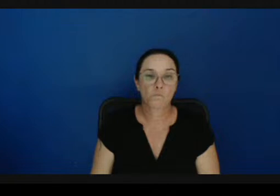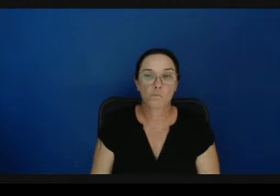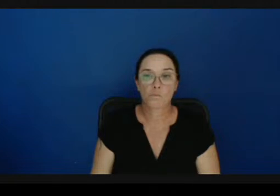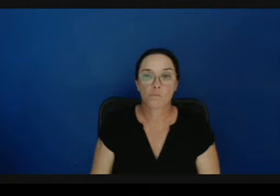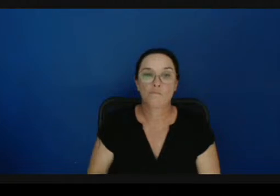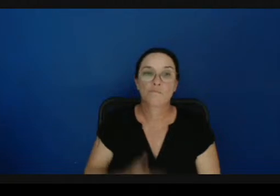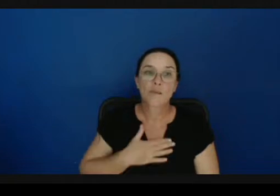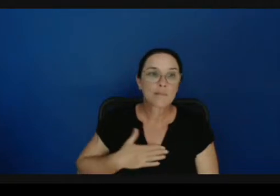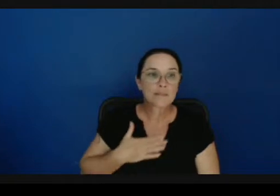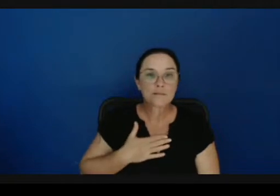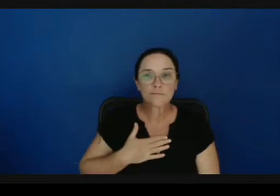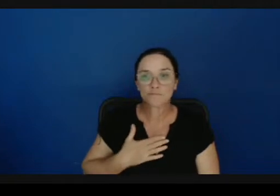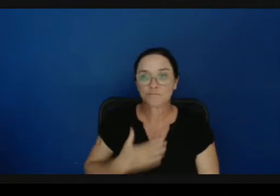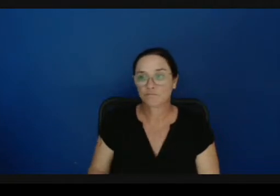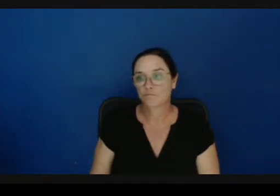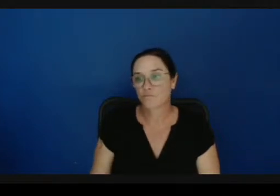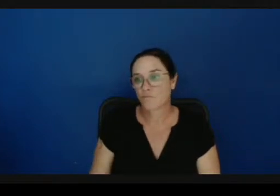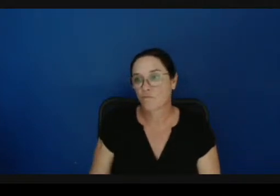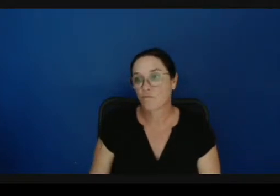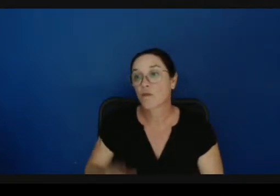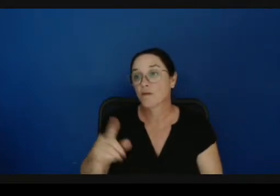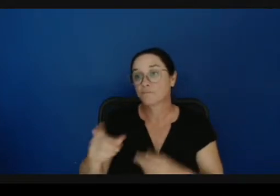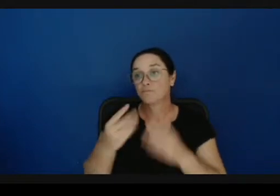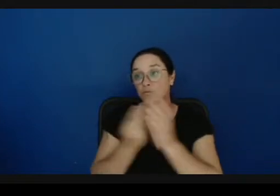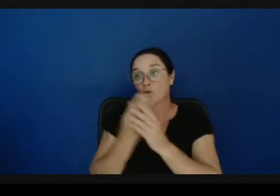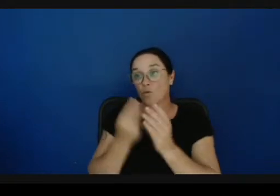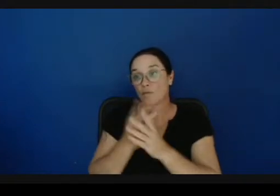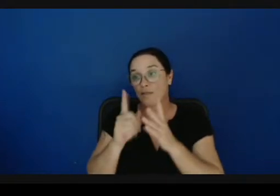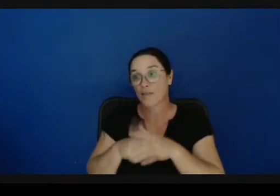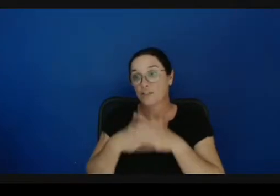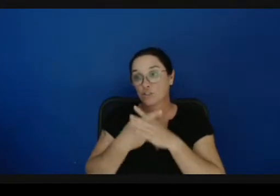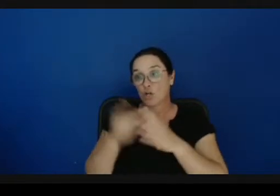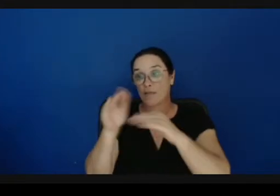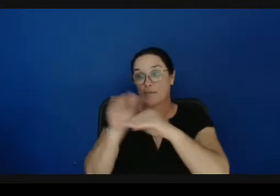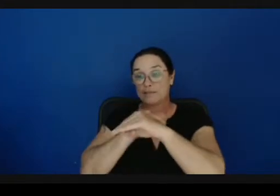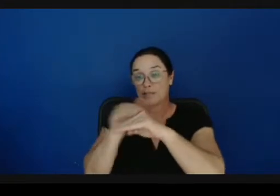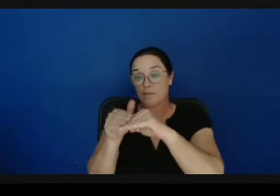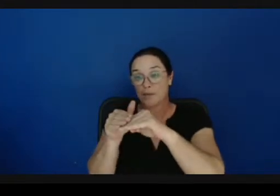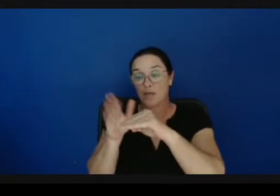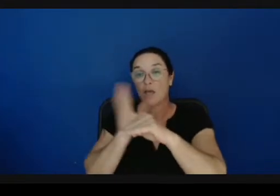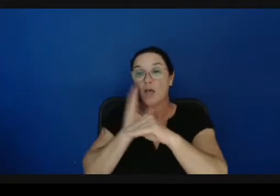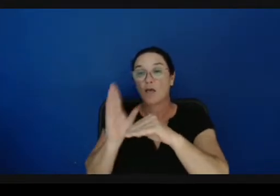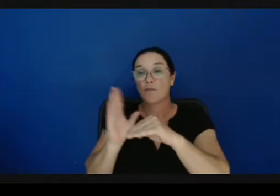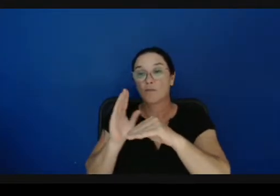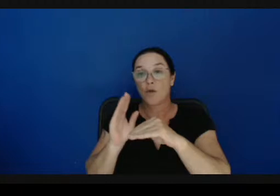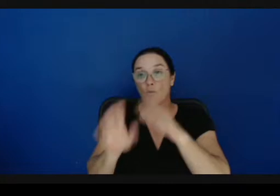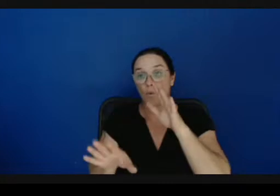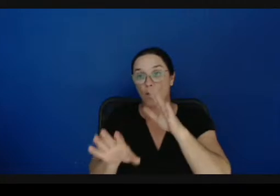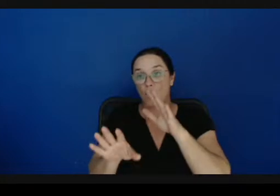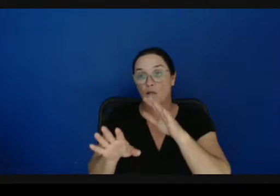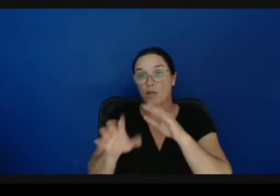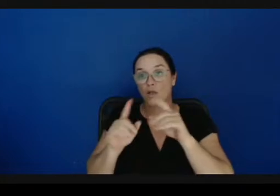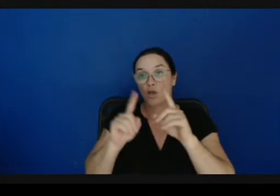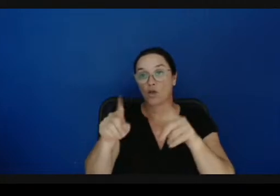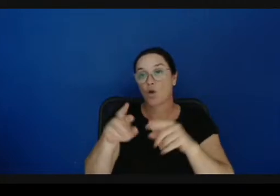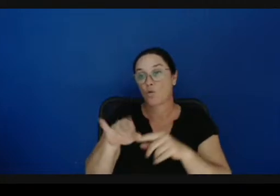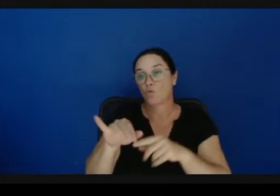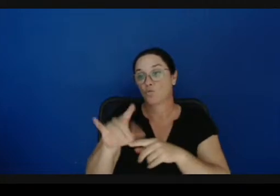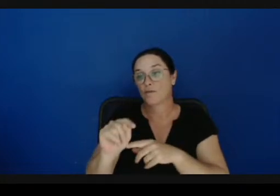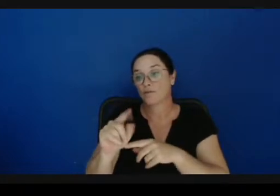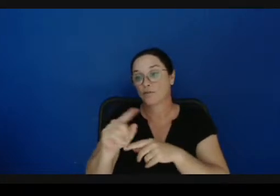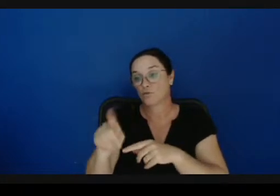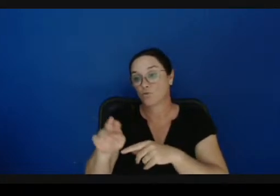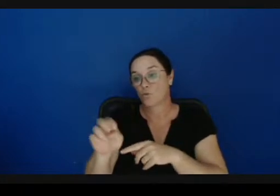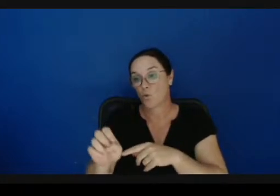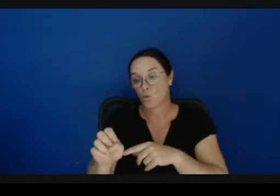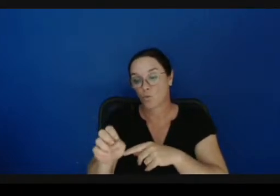Please. Historically have these eruptions. They start at the summit and they'll go into one rift zone or the other. They don't go into both rift zones.